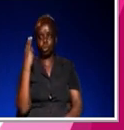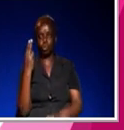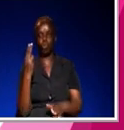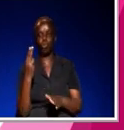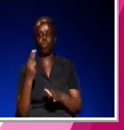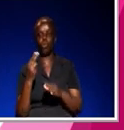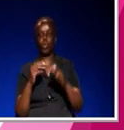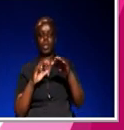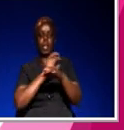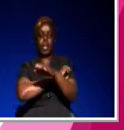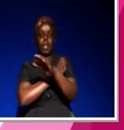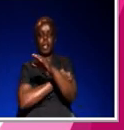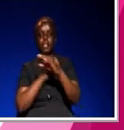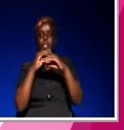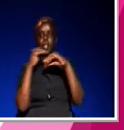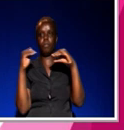levels.